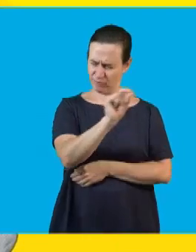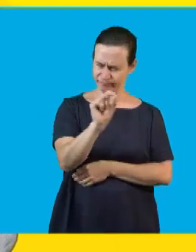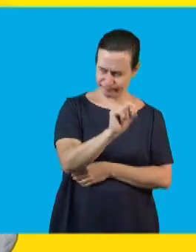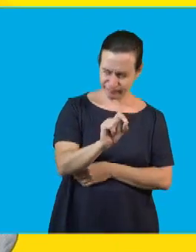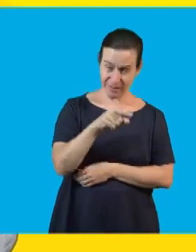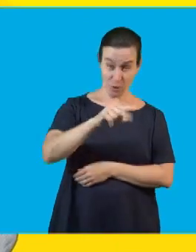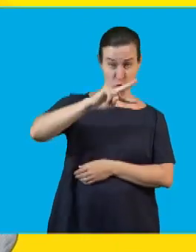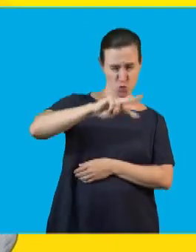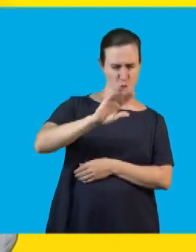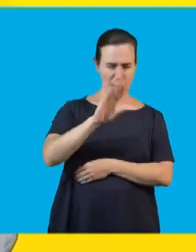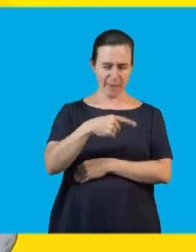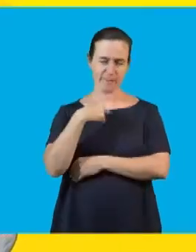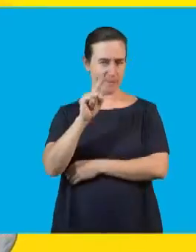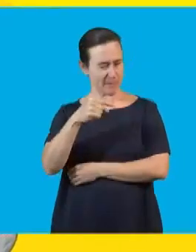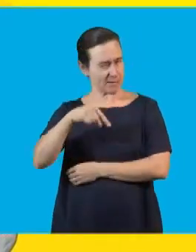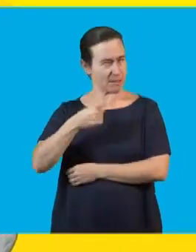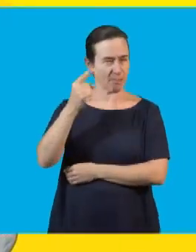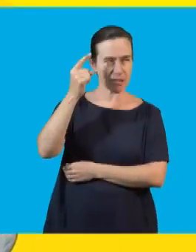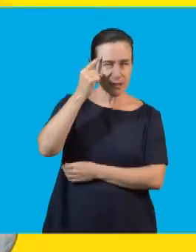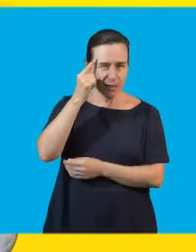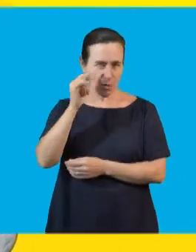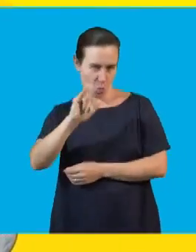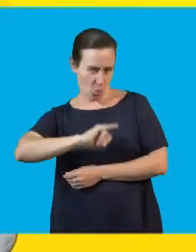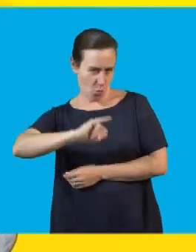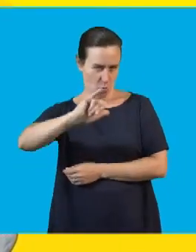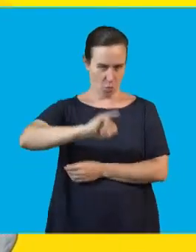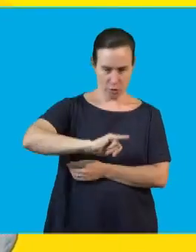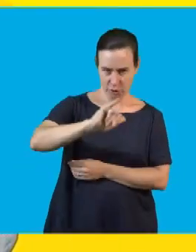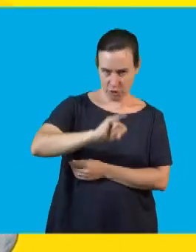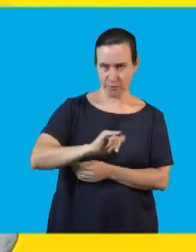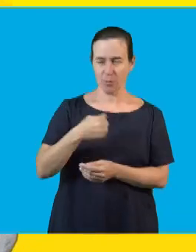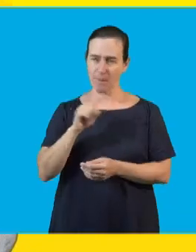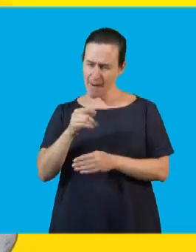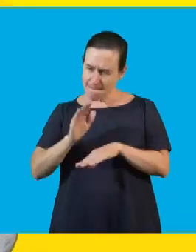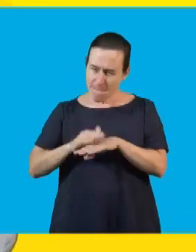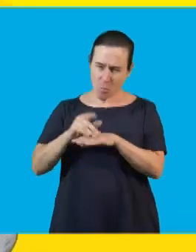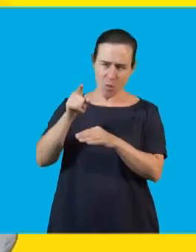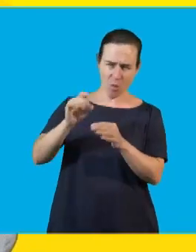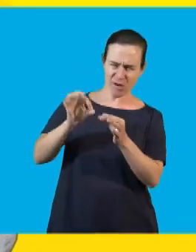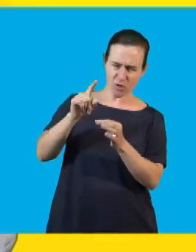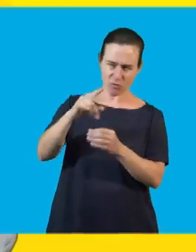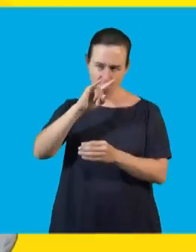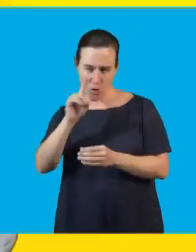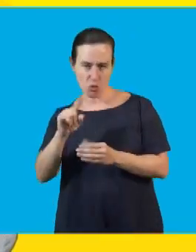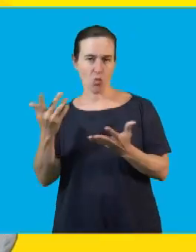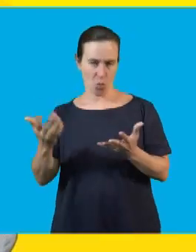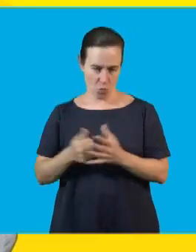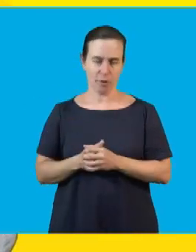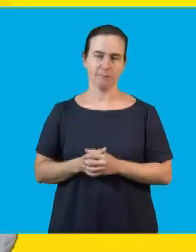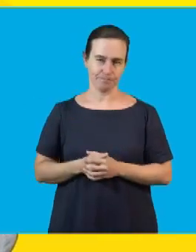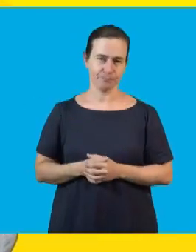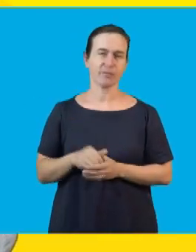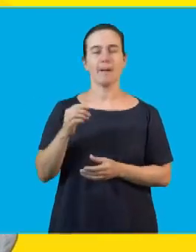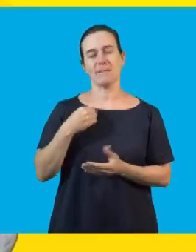that are obviously wrong, and then there are going to be two options that are quite close. And then you have to interpret what you have in front of